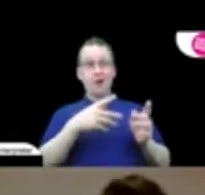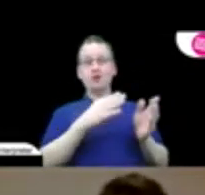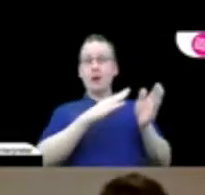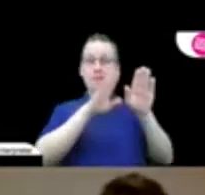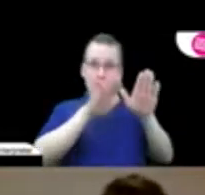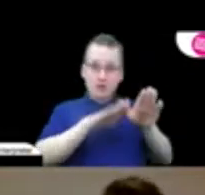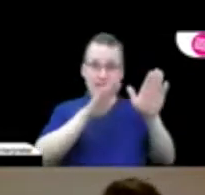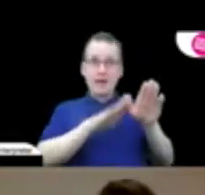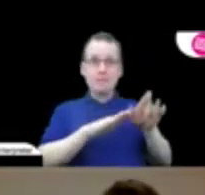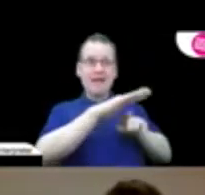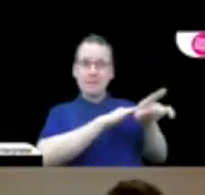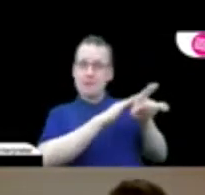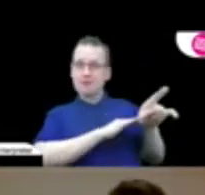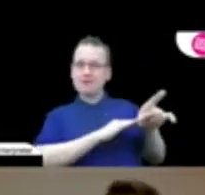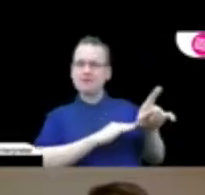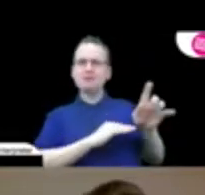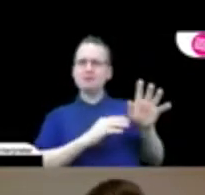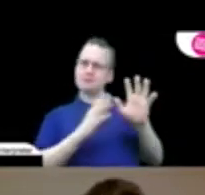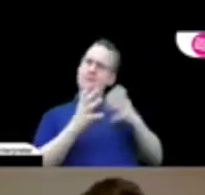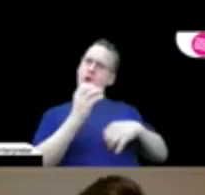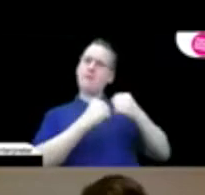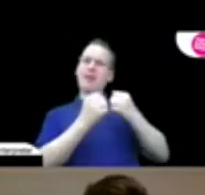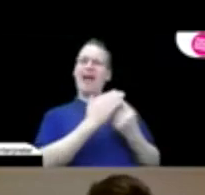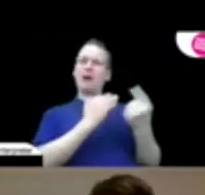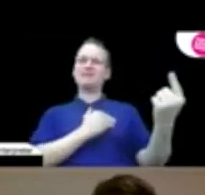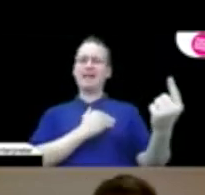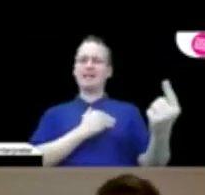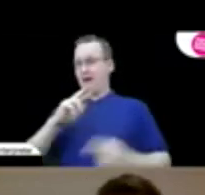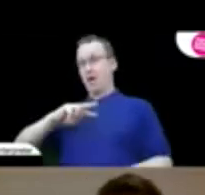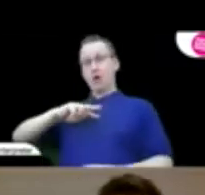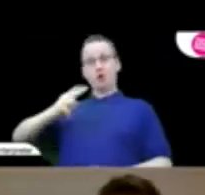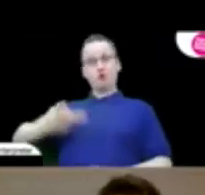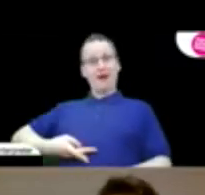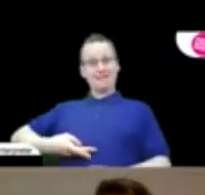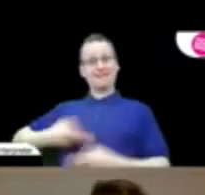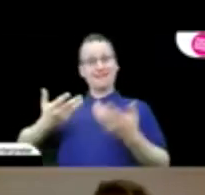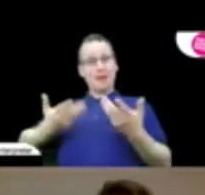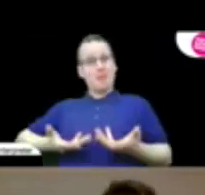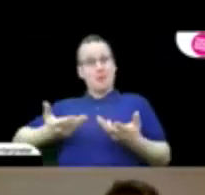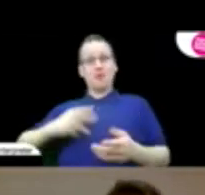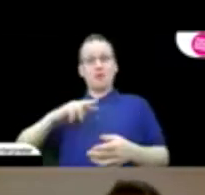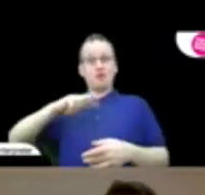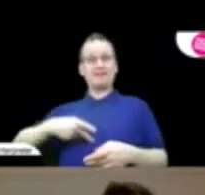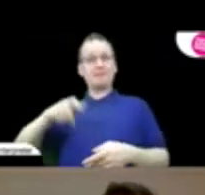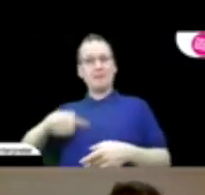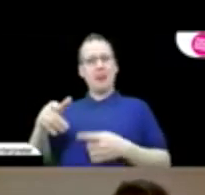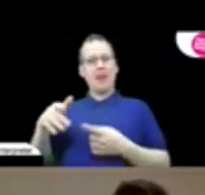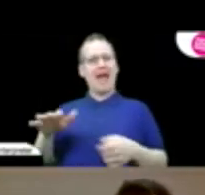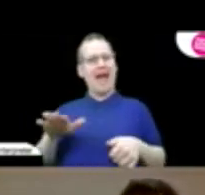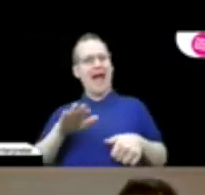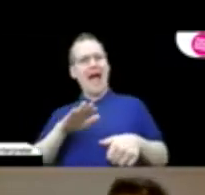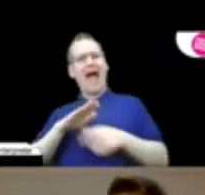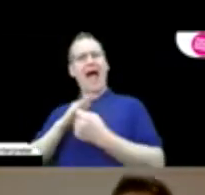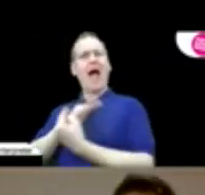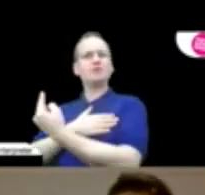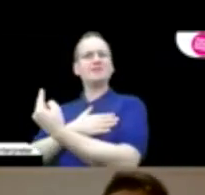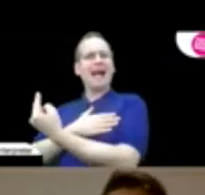are the outsider within, whereas actually trans people are now the outsider within as well. But so it swaps over